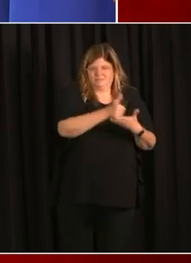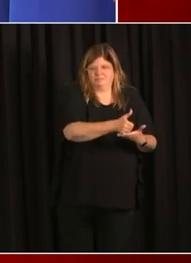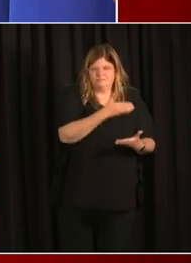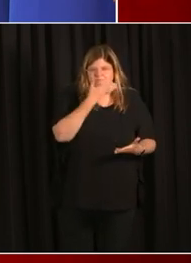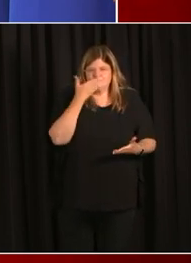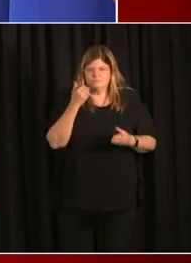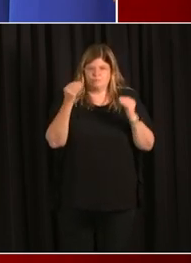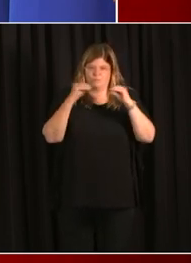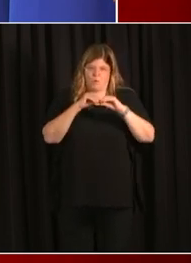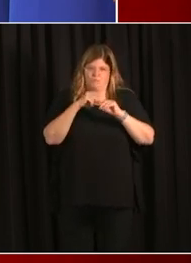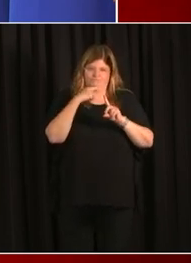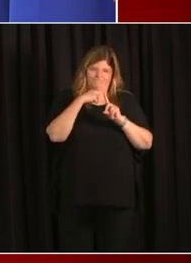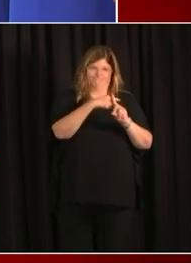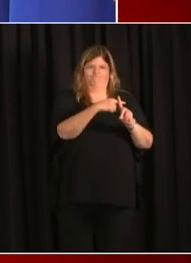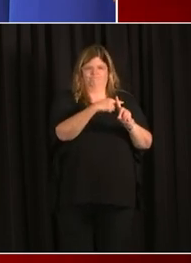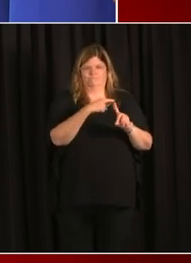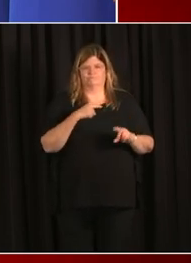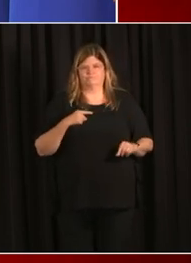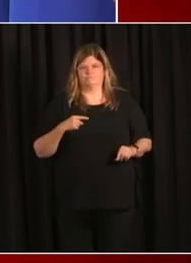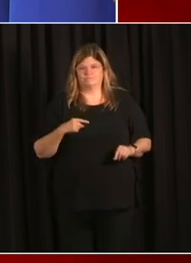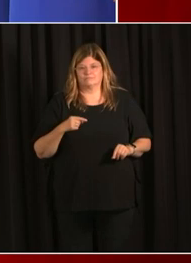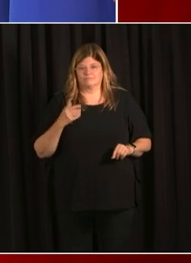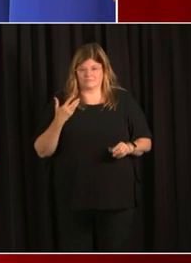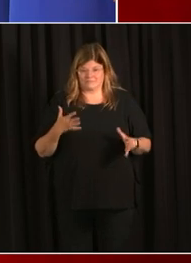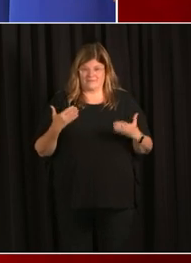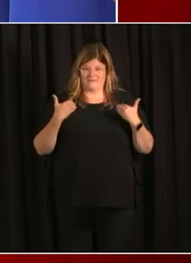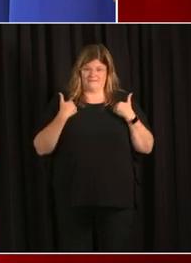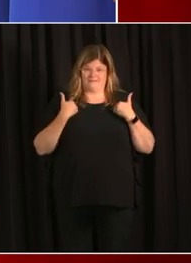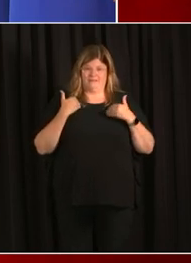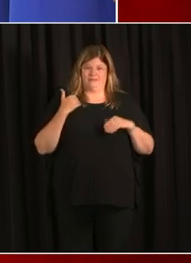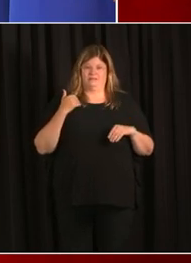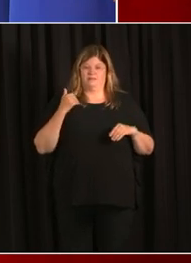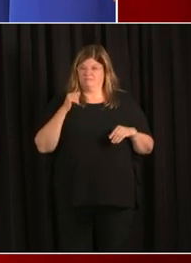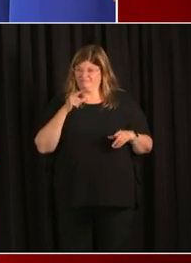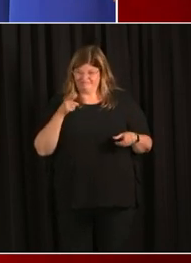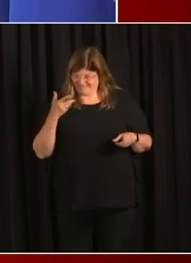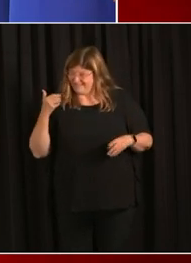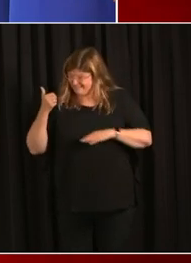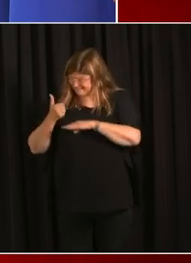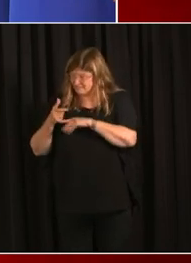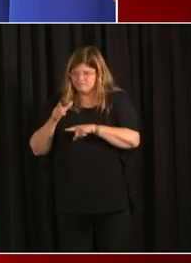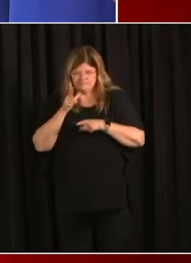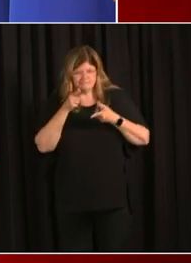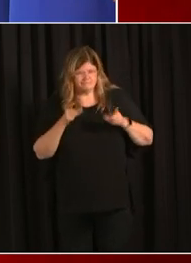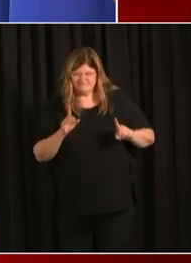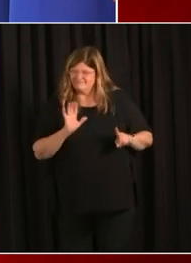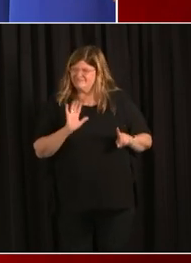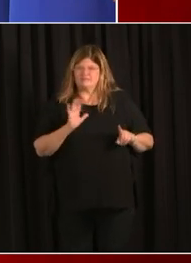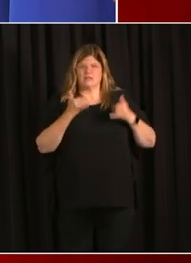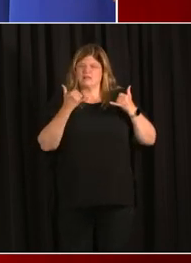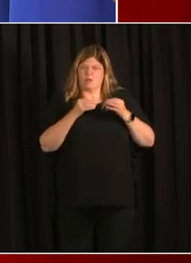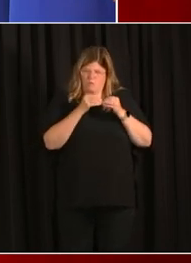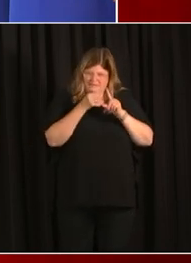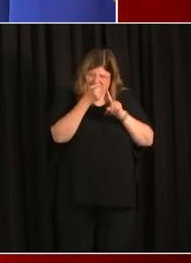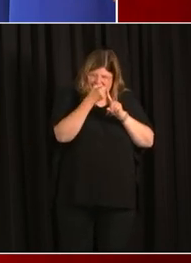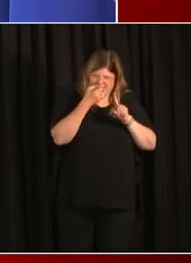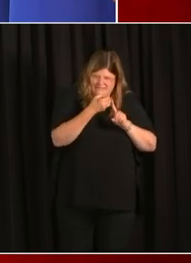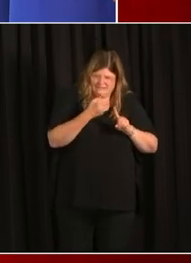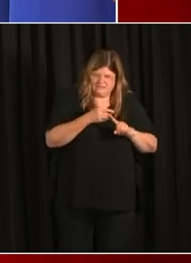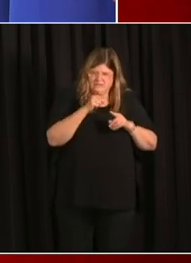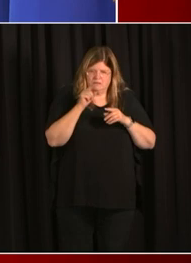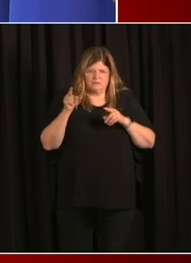impact, or if we've had interventions in place that are no longer effective. So we should shift or alter our